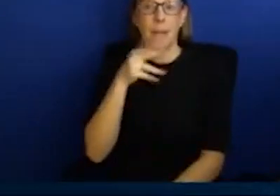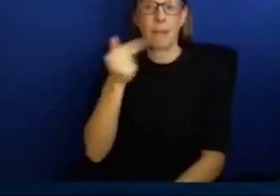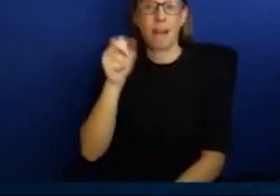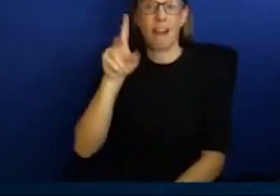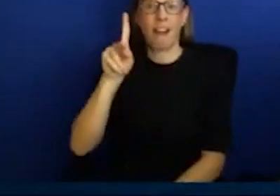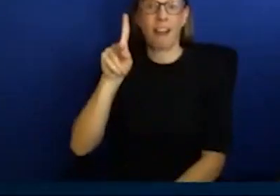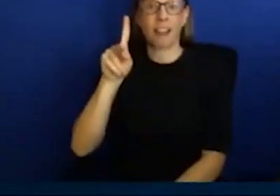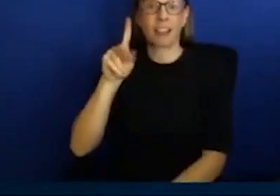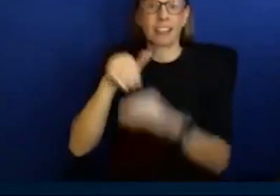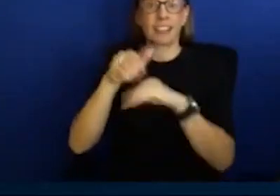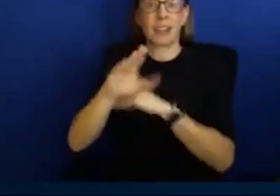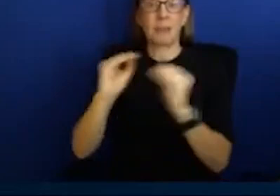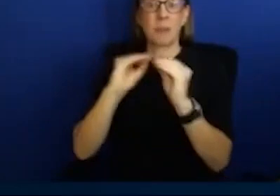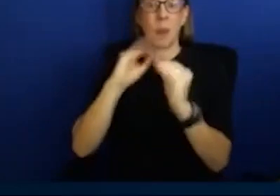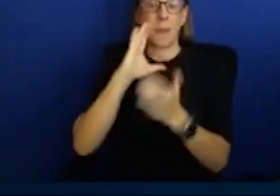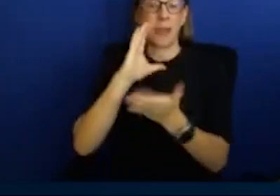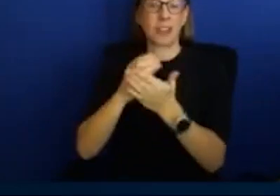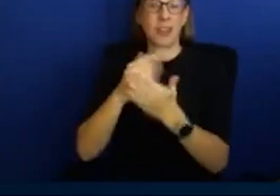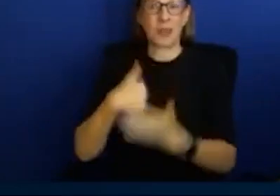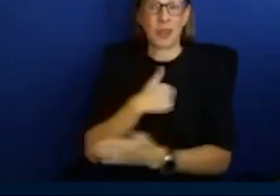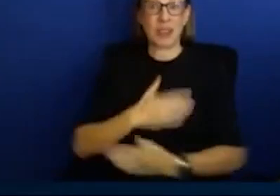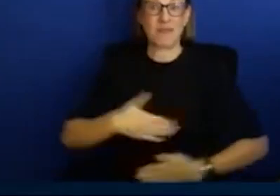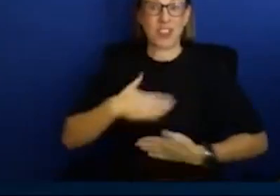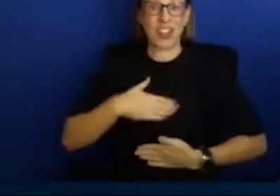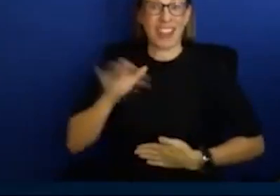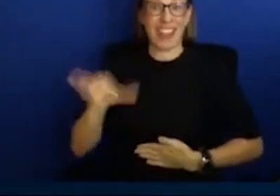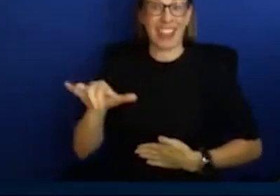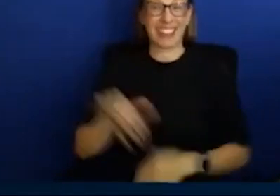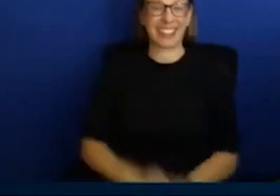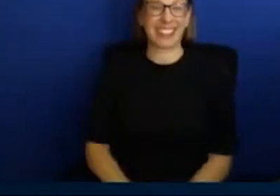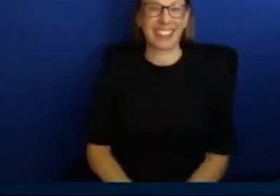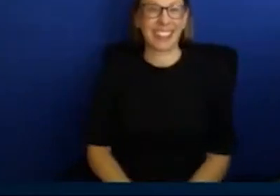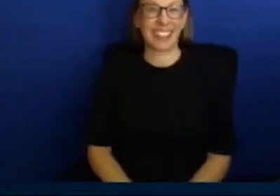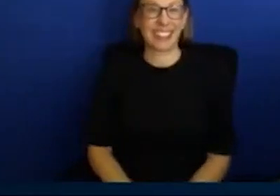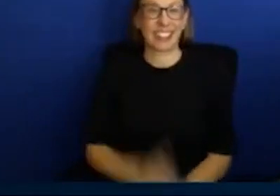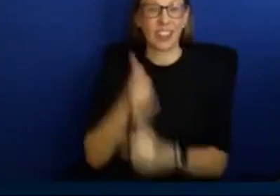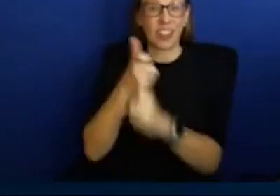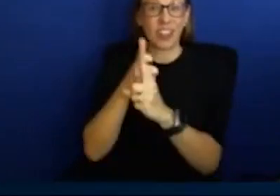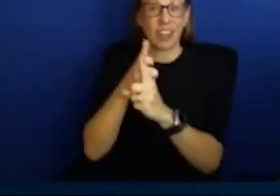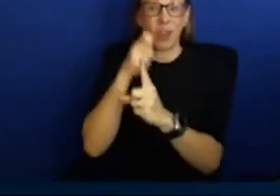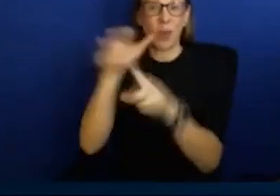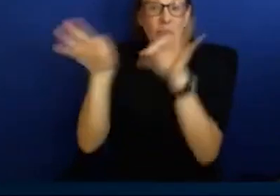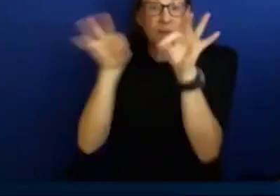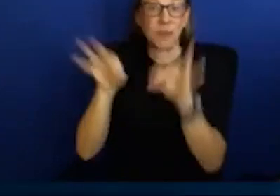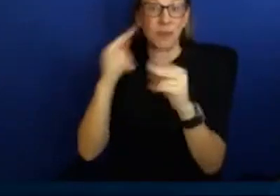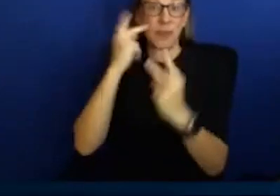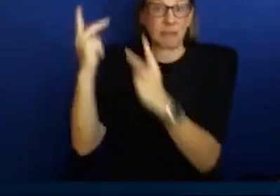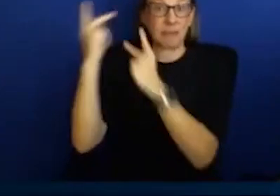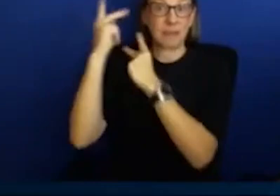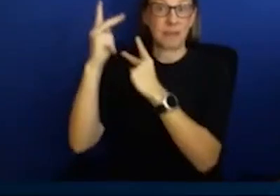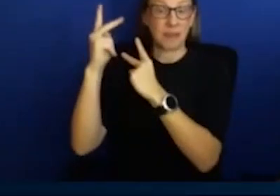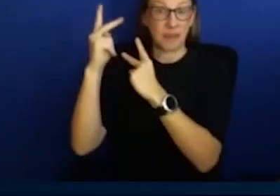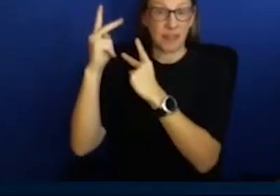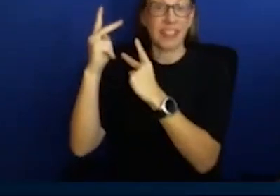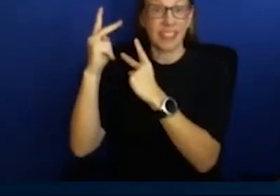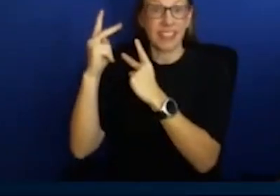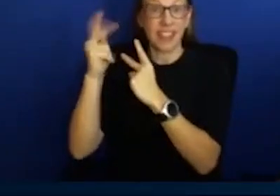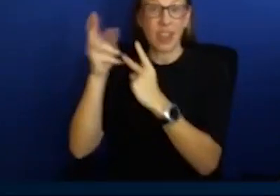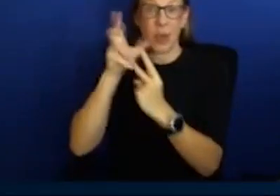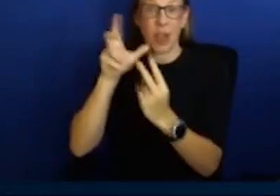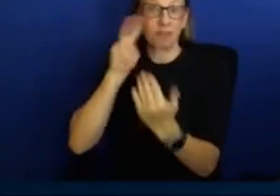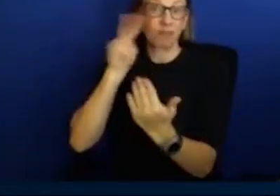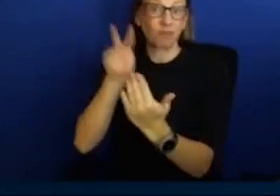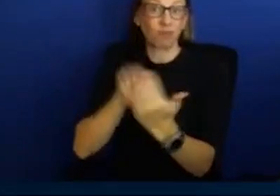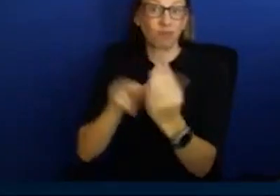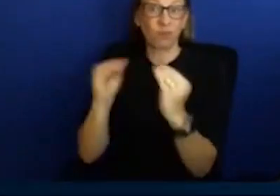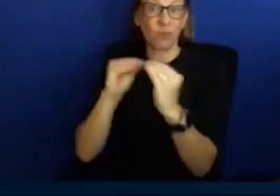pictures. We appreciate you for doing that. Yeah. So you're gonna take us down memory lane. We're gonna dive back into the Hawkinson family photo albums here in just a few